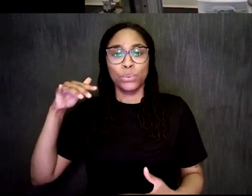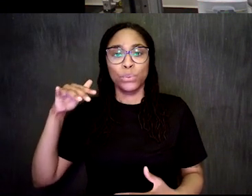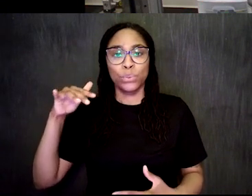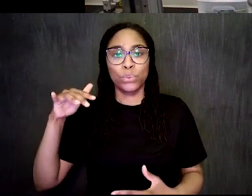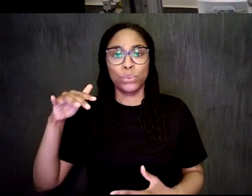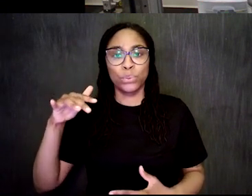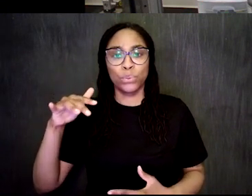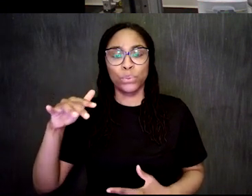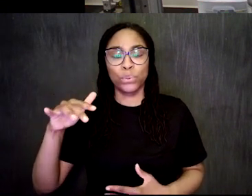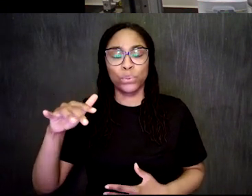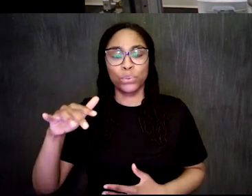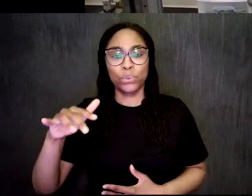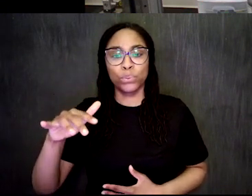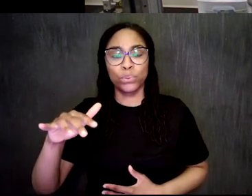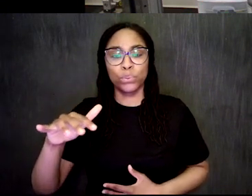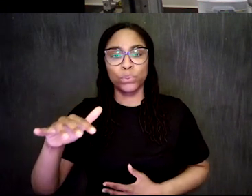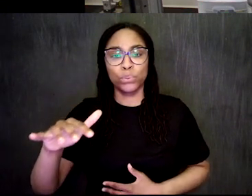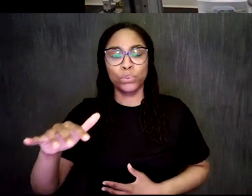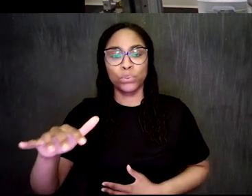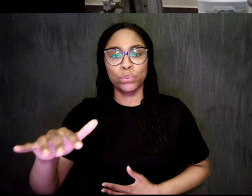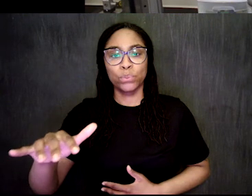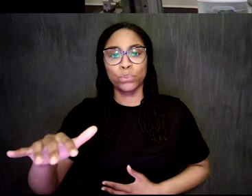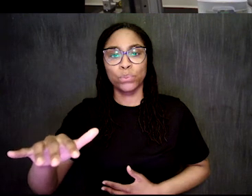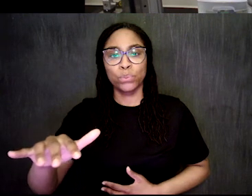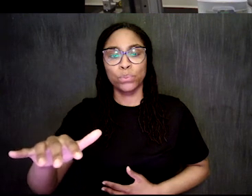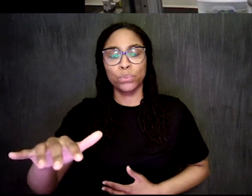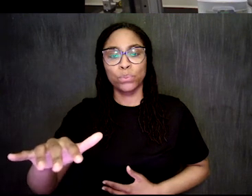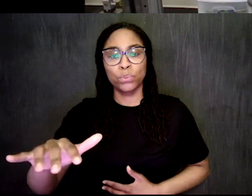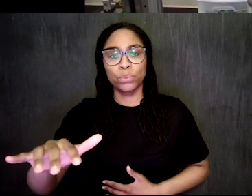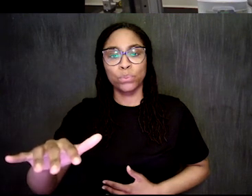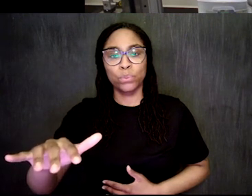4. Last one. Exhale.